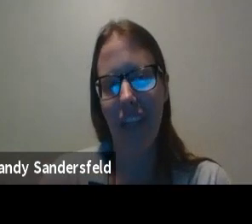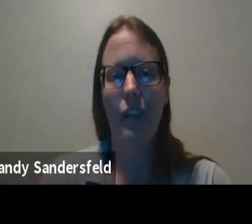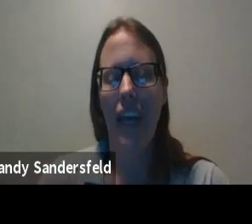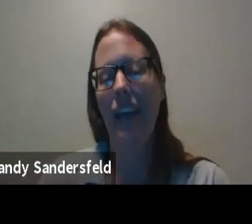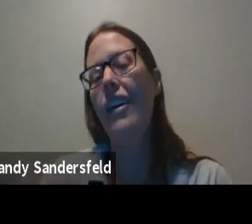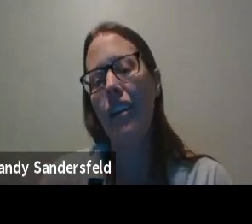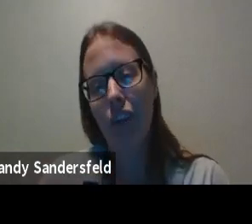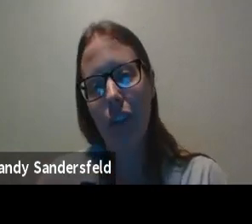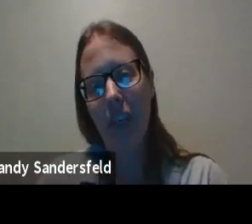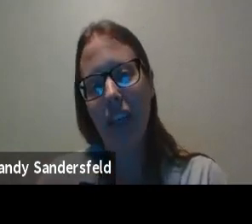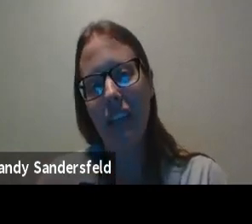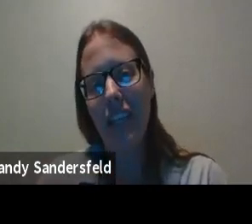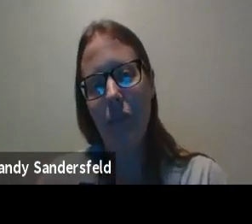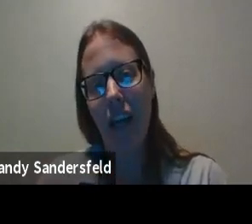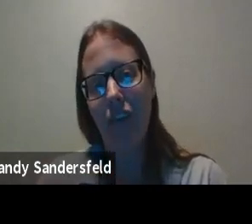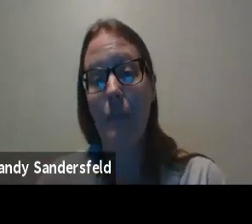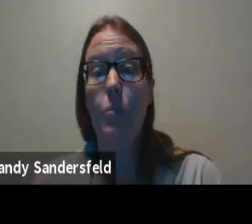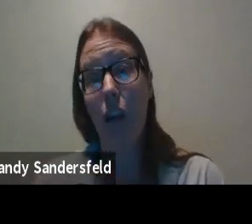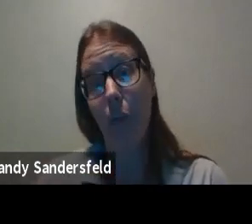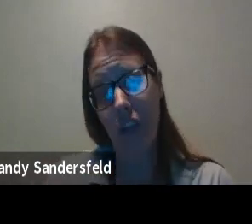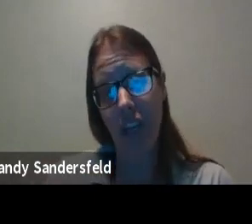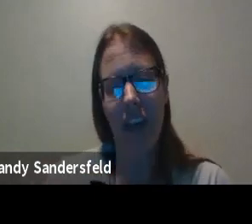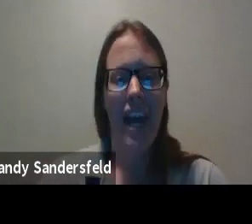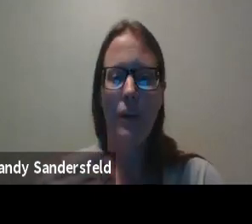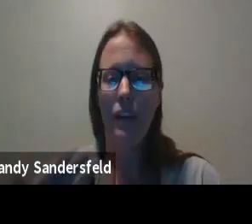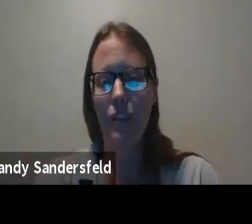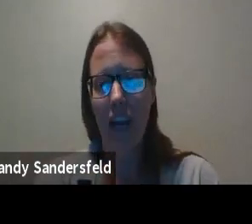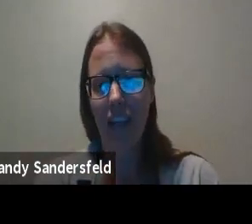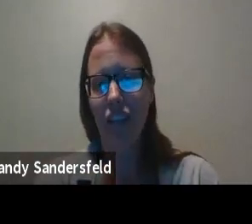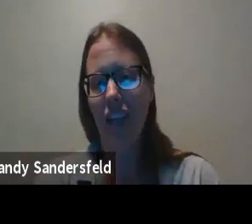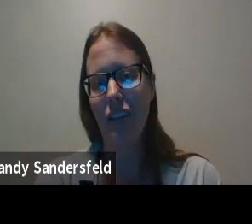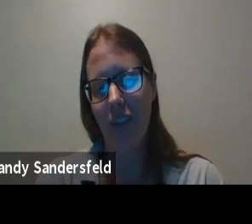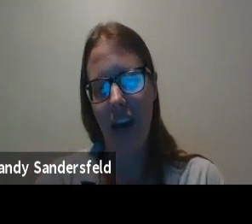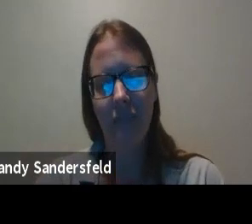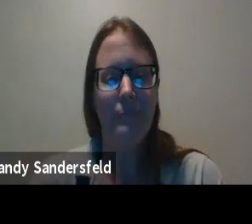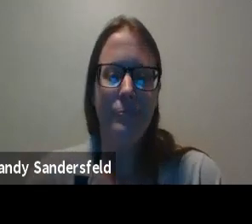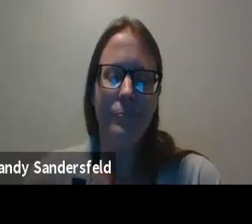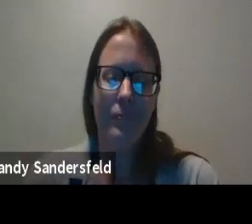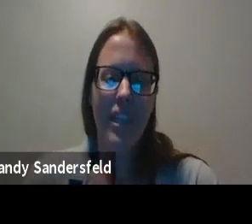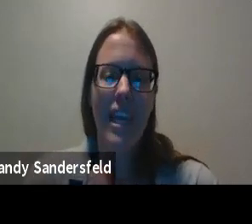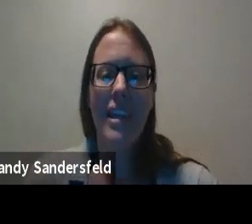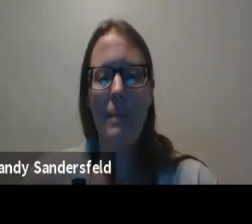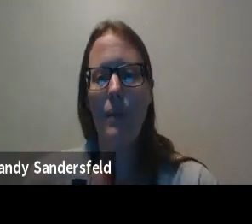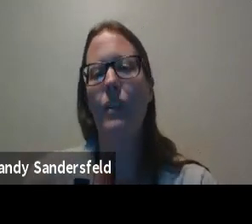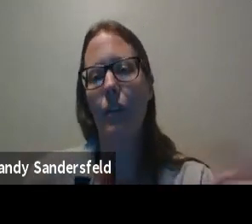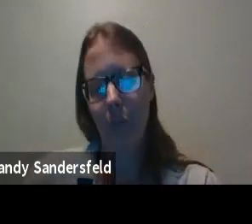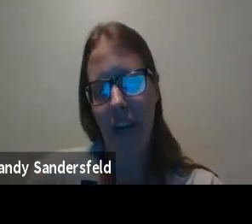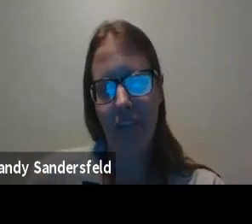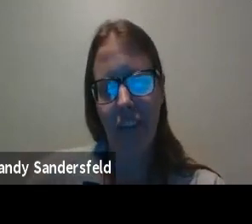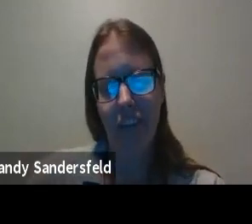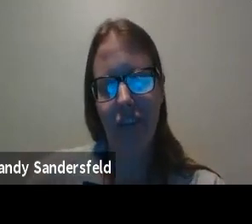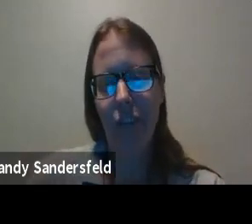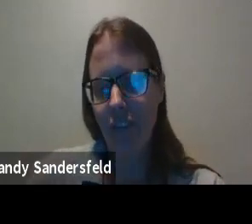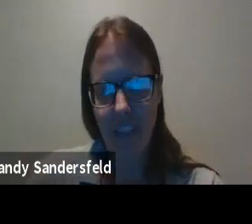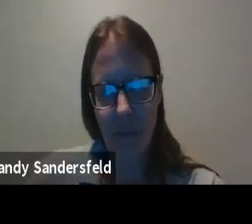time. Like, okay, the first week, let's keep track of how much water we drink. And we'll use the tracking sheet and do that. And then maybe we'll